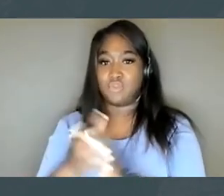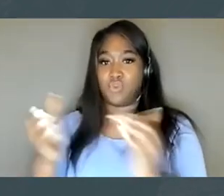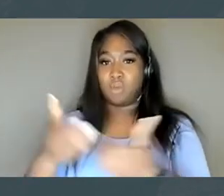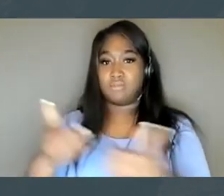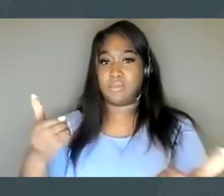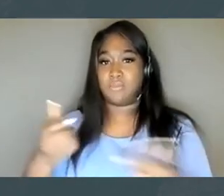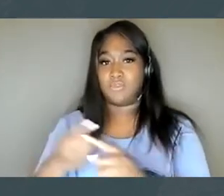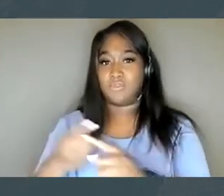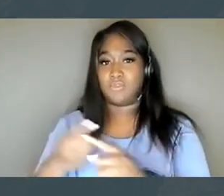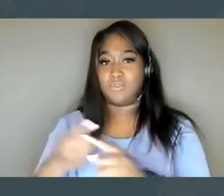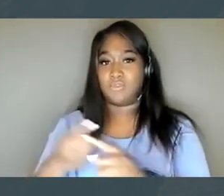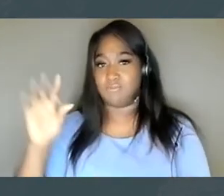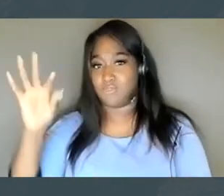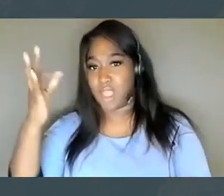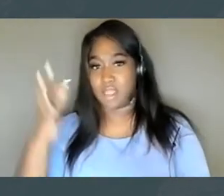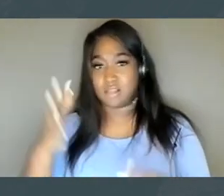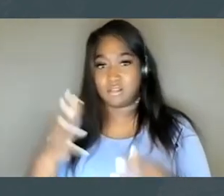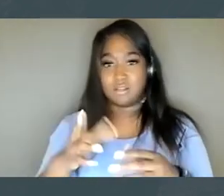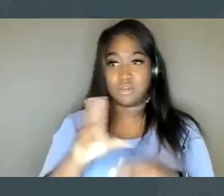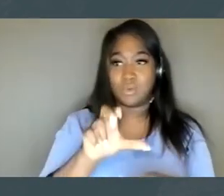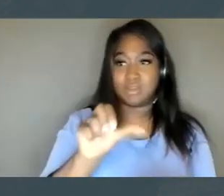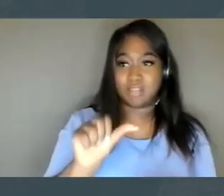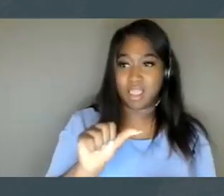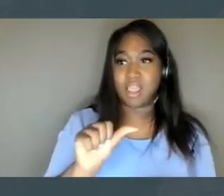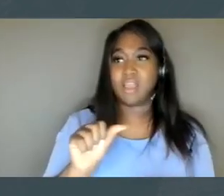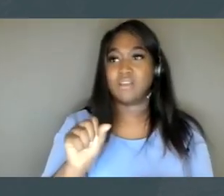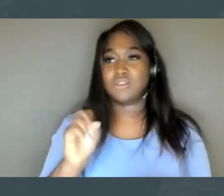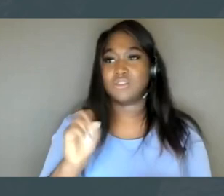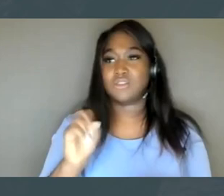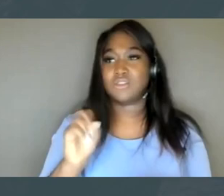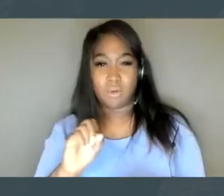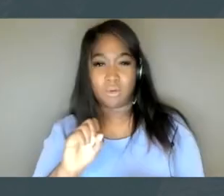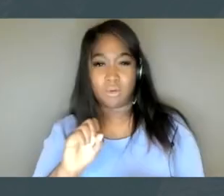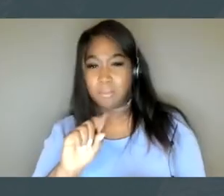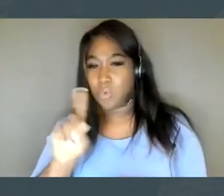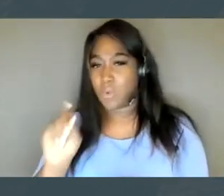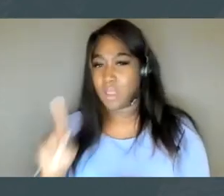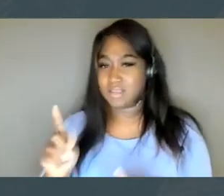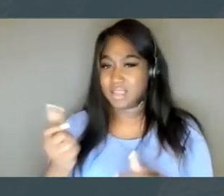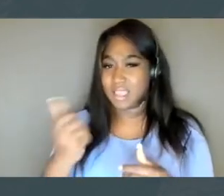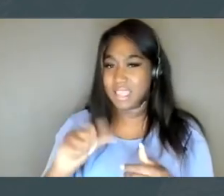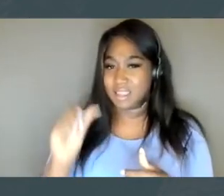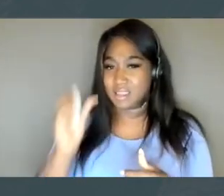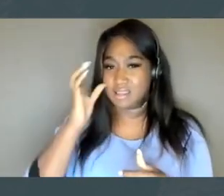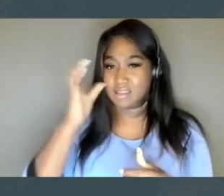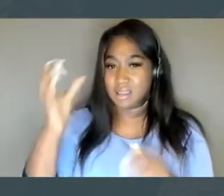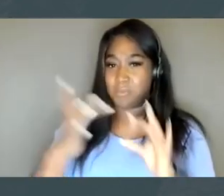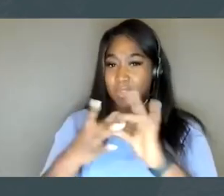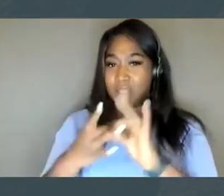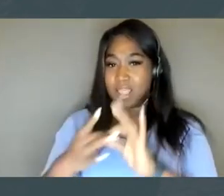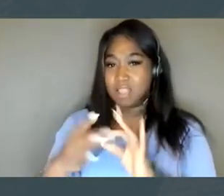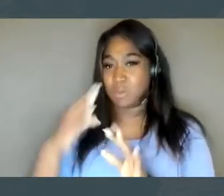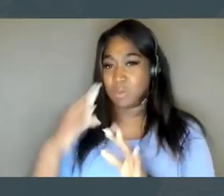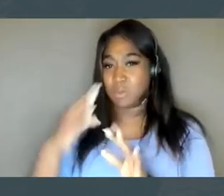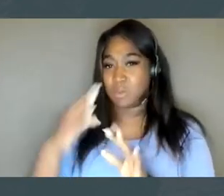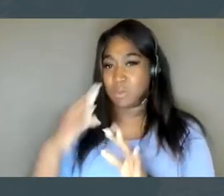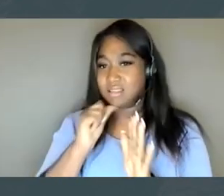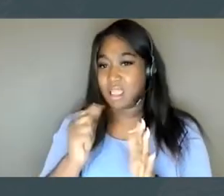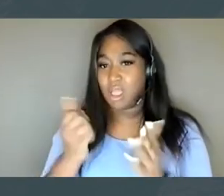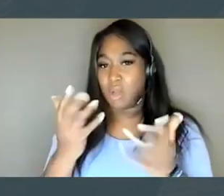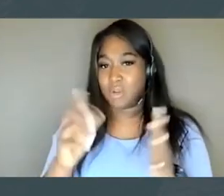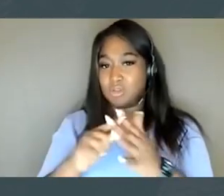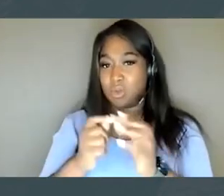so I guess then the question is there any conception of Blackness that doesn't already start with some kind of translation going?